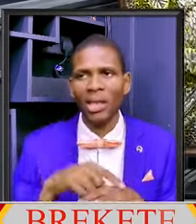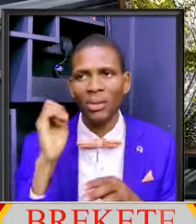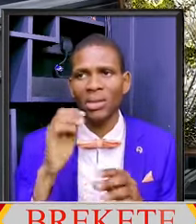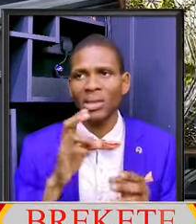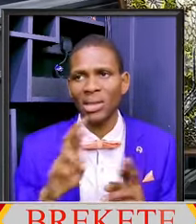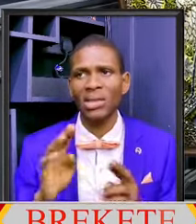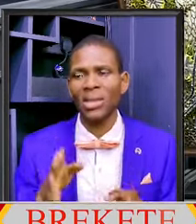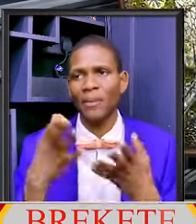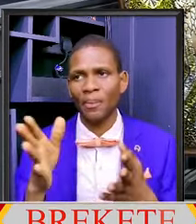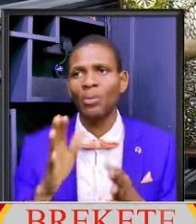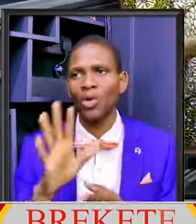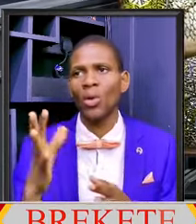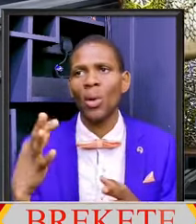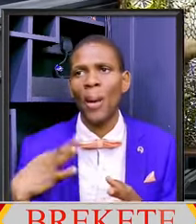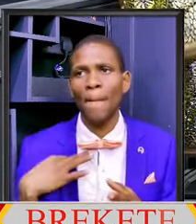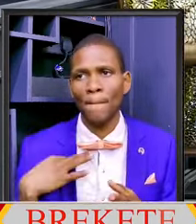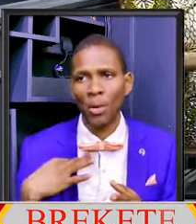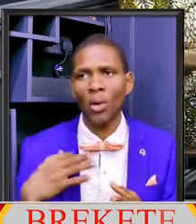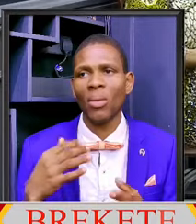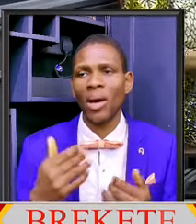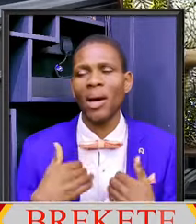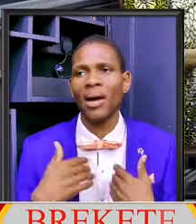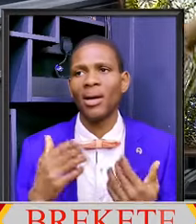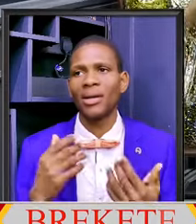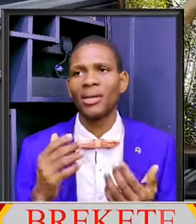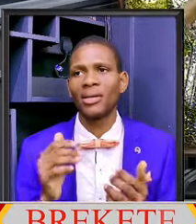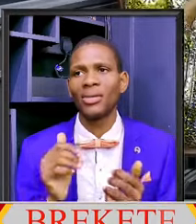one. Your mom has clothes with me,